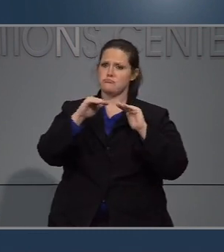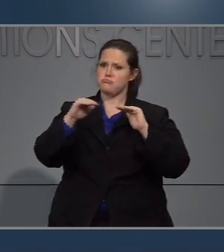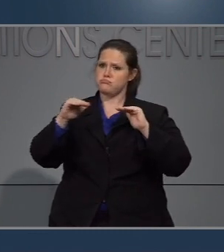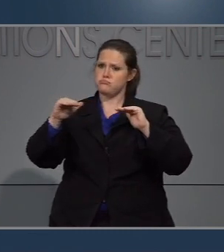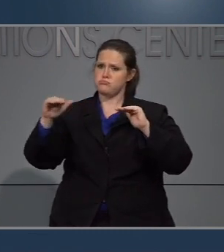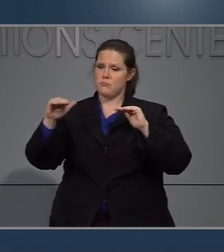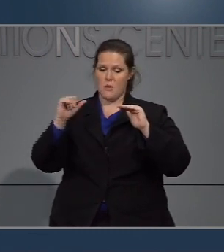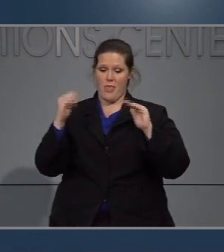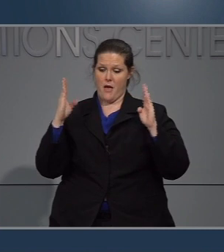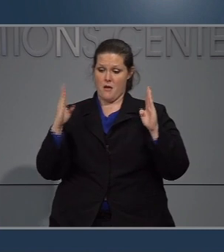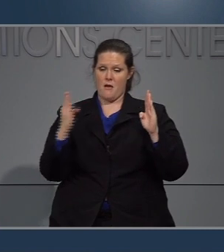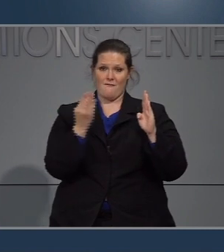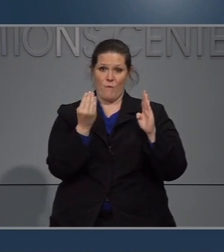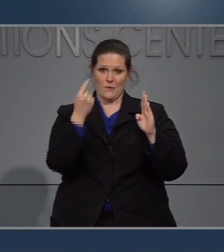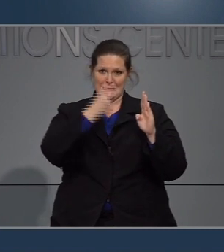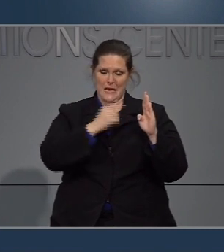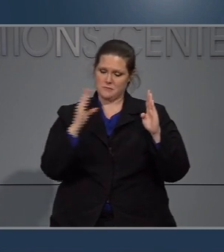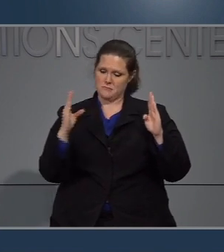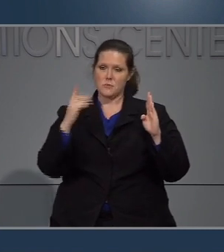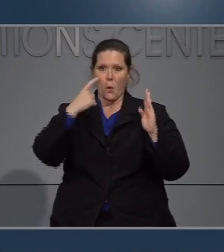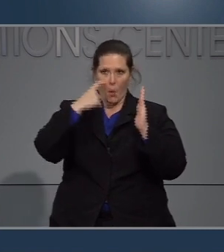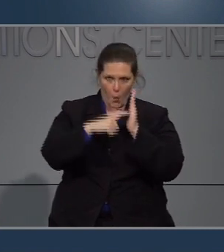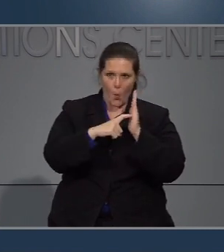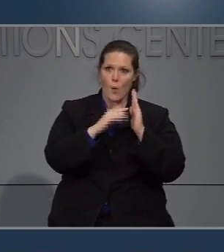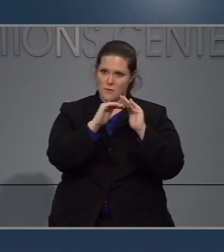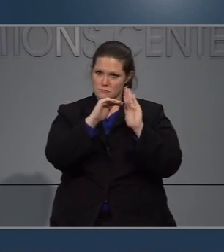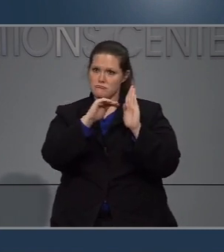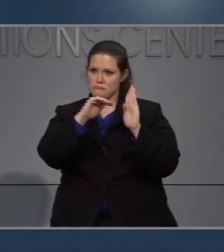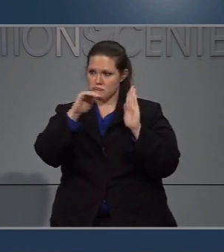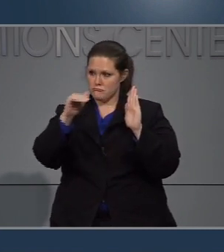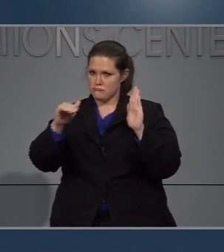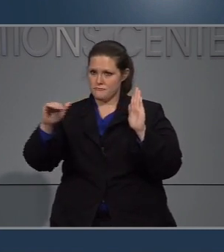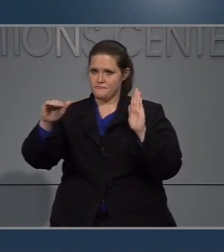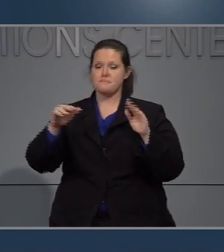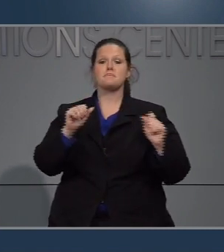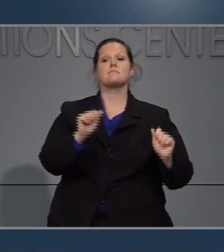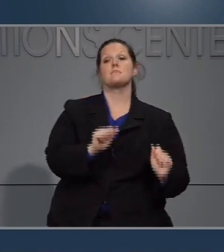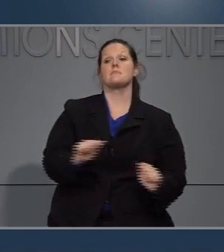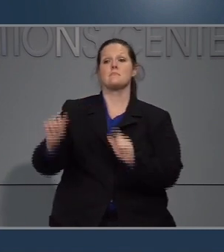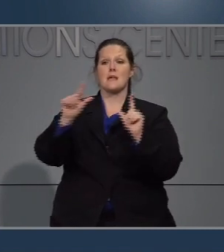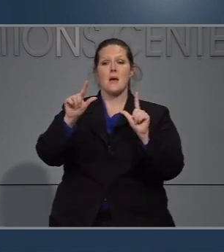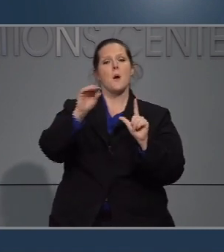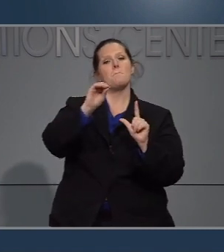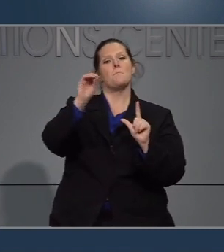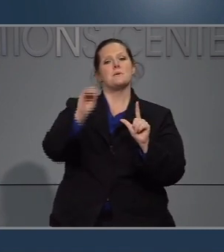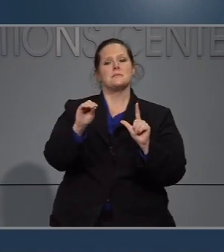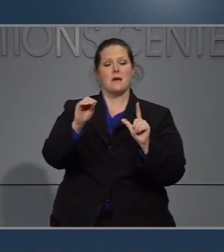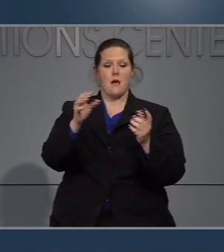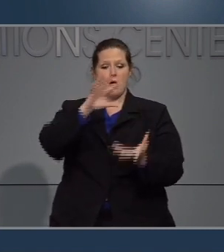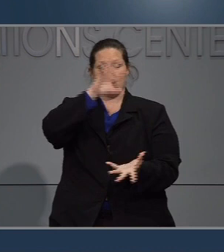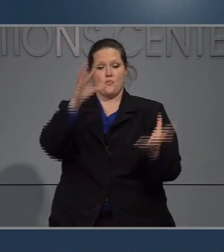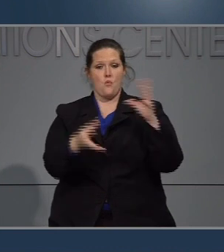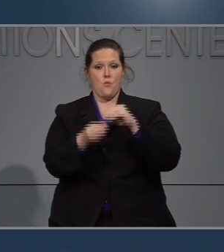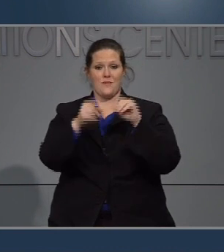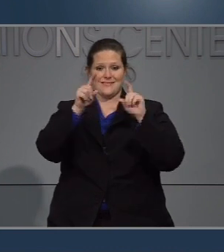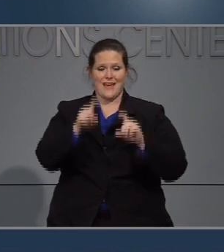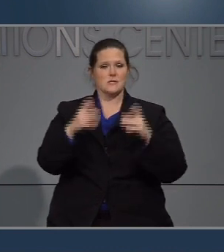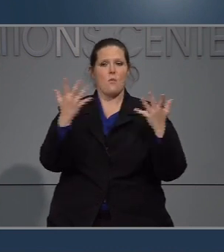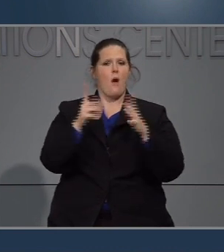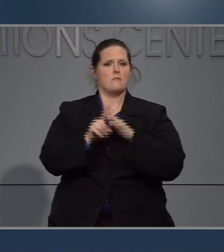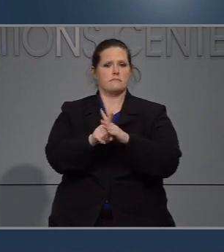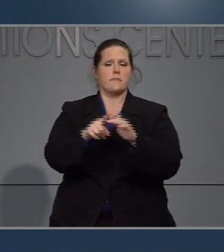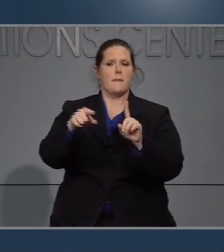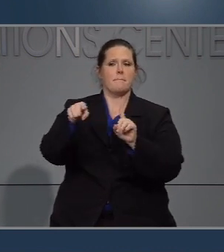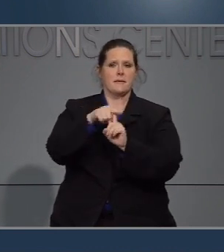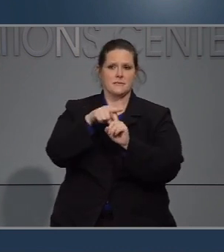next slide, we look at the percent of tests that are positive. Looking at the yellow line, you can see that the percentage of total tests